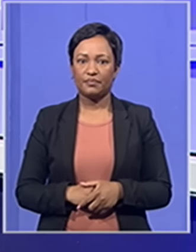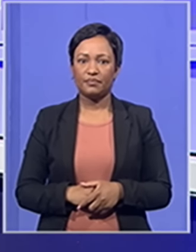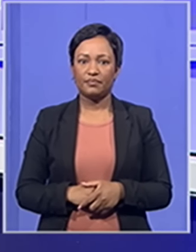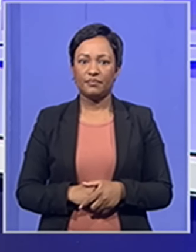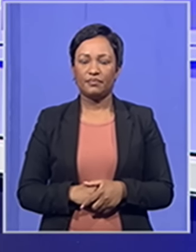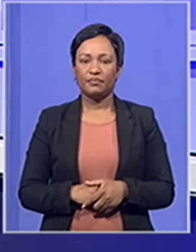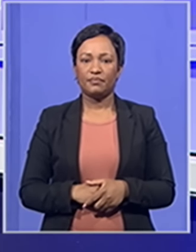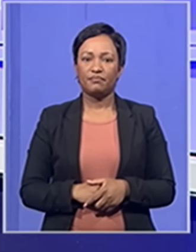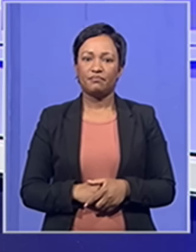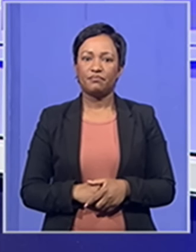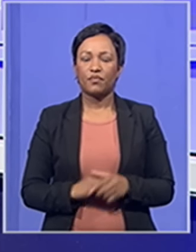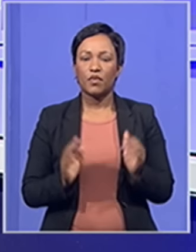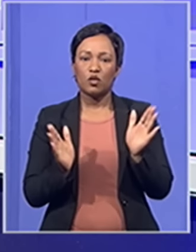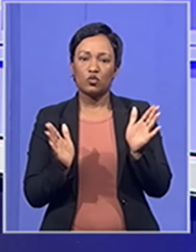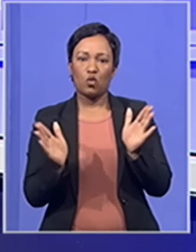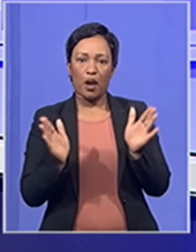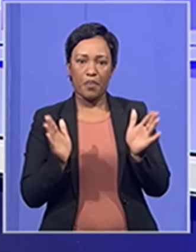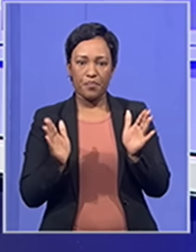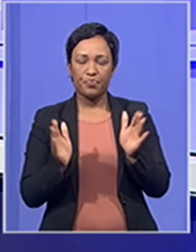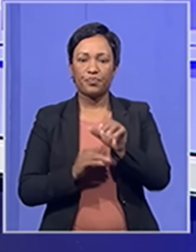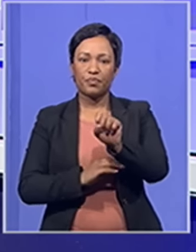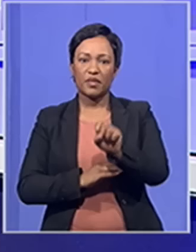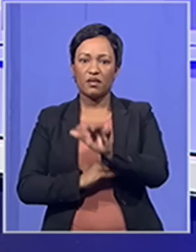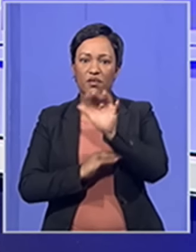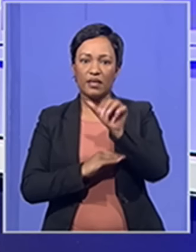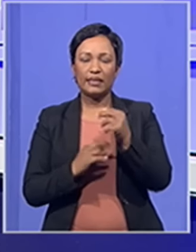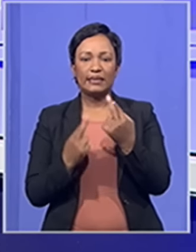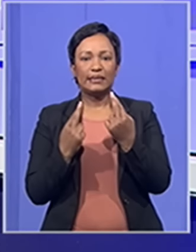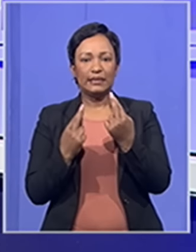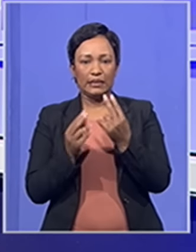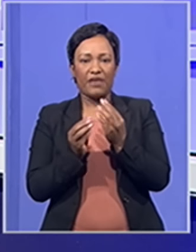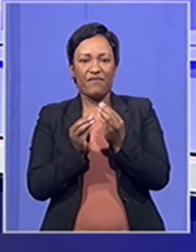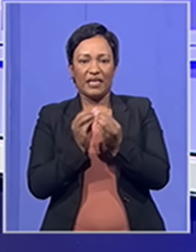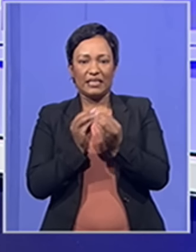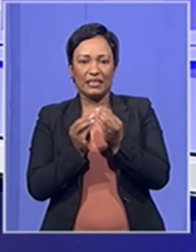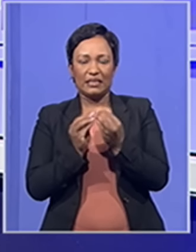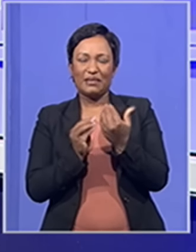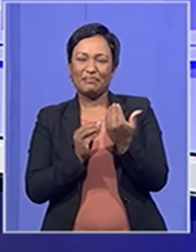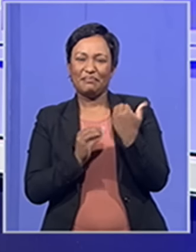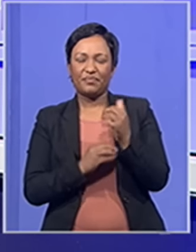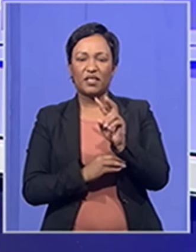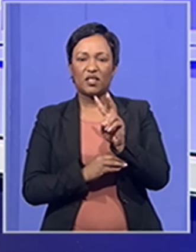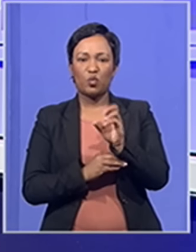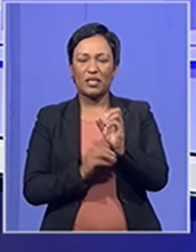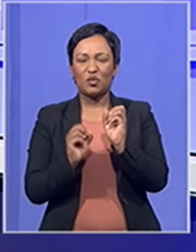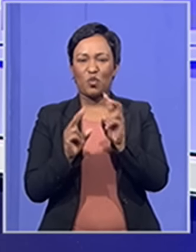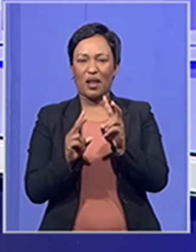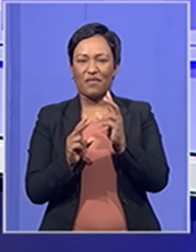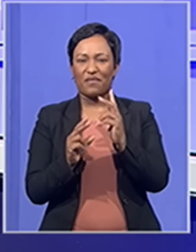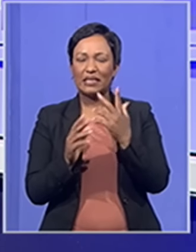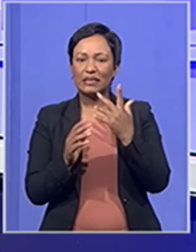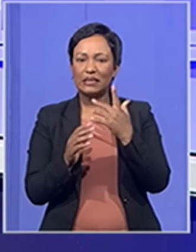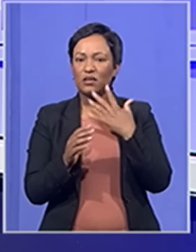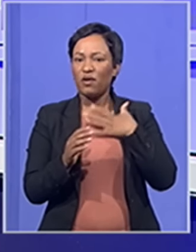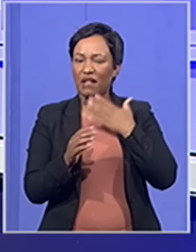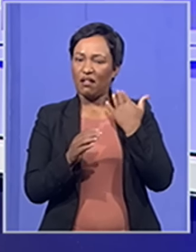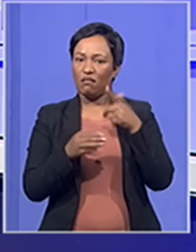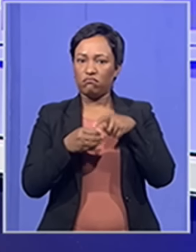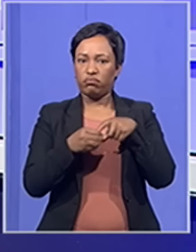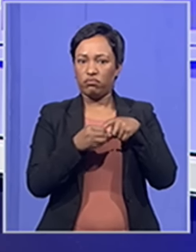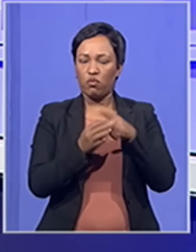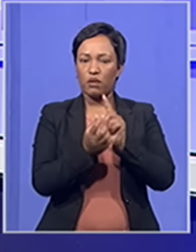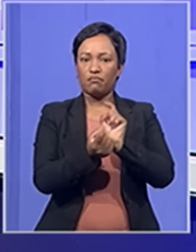Mo go tsa kgwele ya dinao, Afrika Borwa e solofela go ka siamisa matlhabisa ditlhong a ngwaga wa 2012 fa ba rakana le naga ya